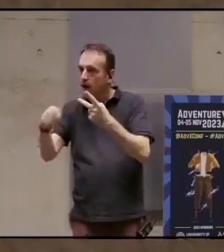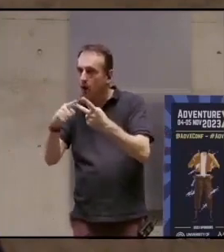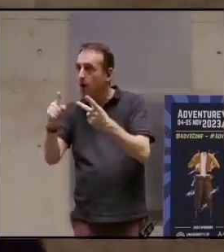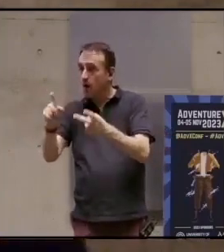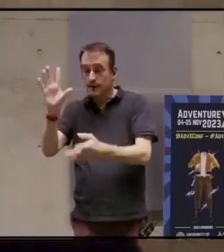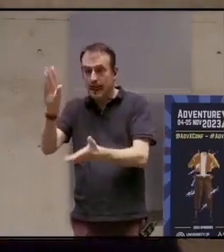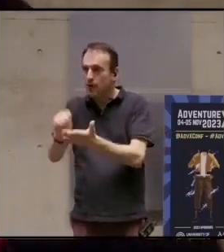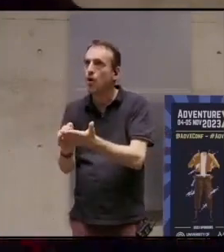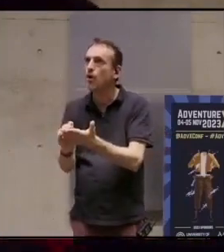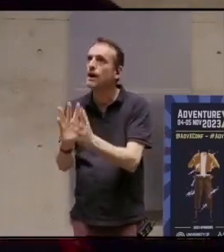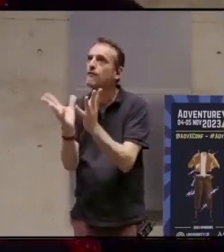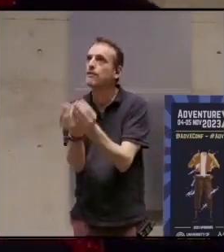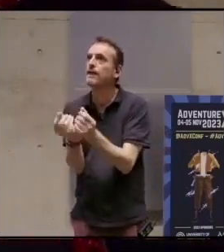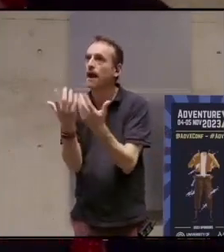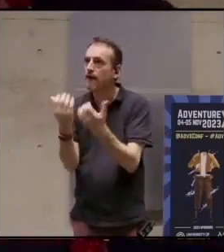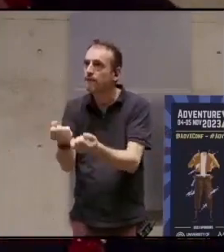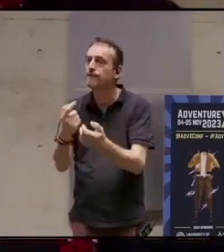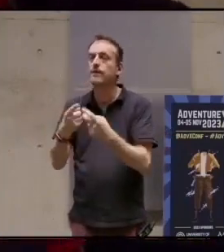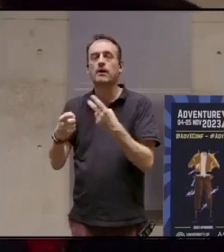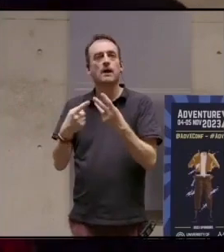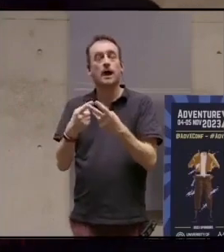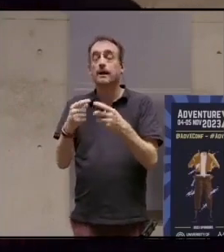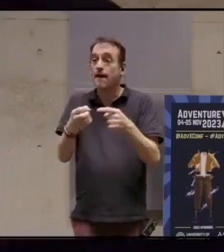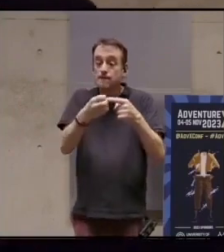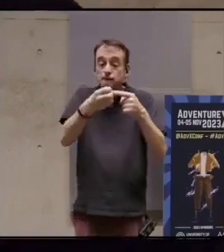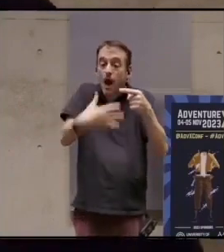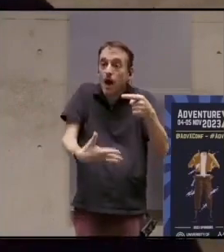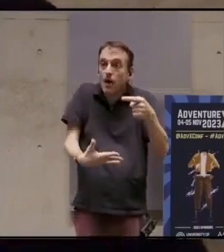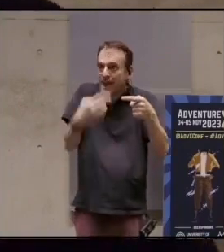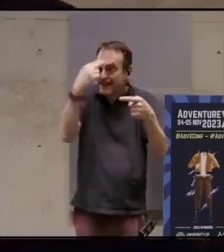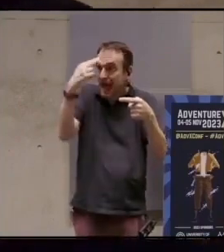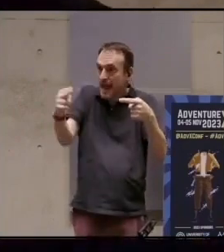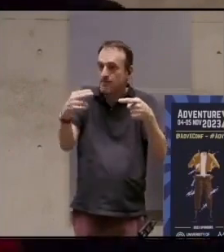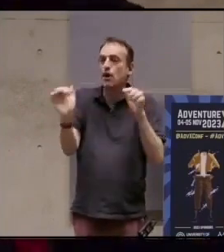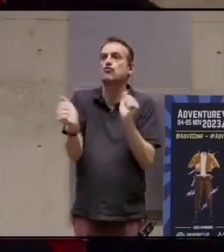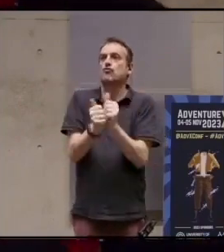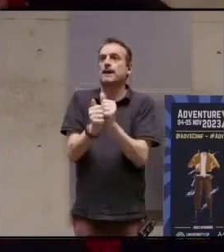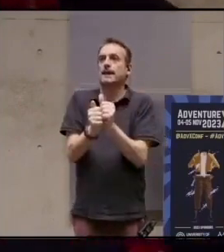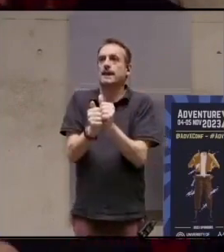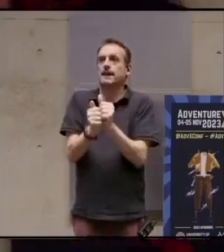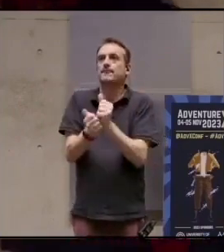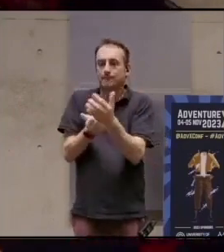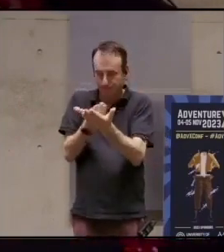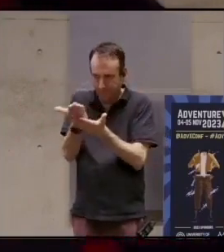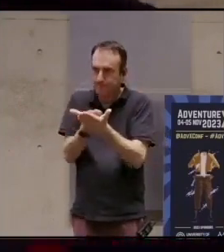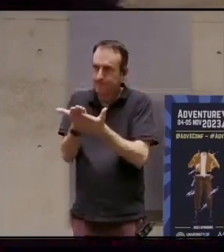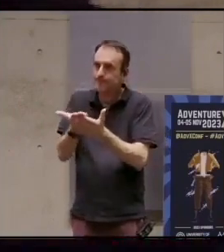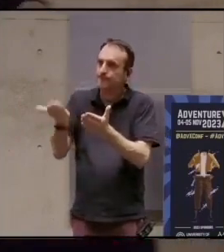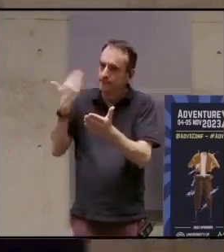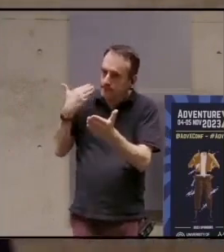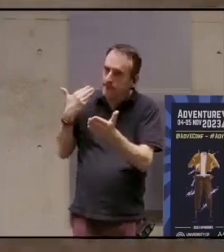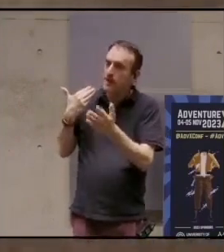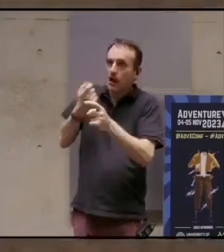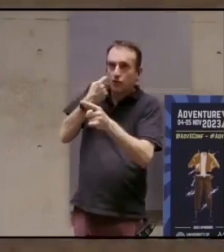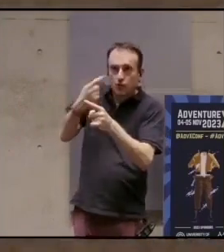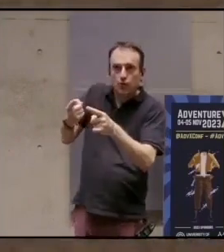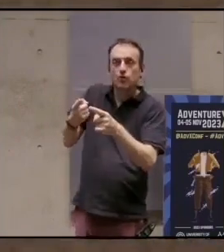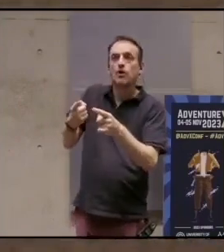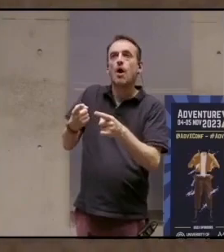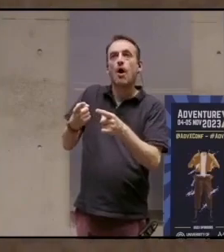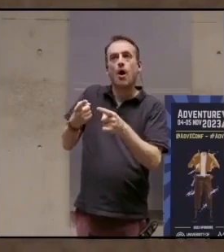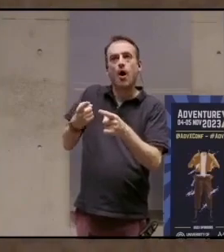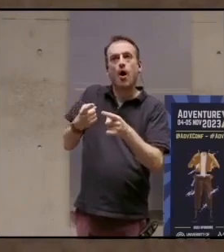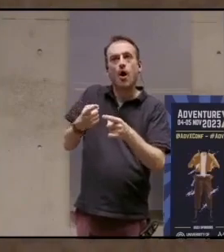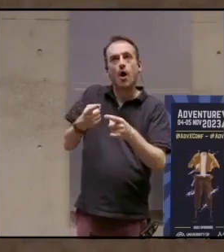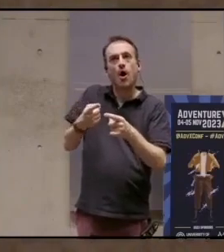sure that any file naming conventions that have already been sorted out are understood and correct.